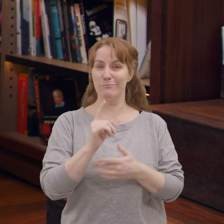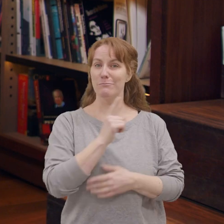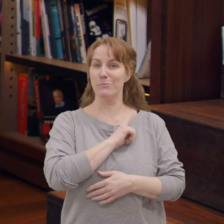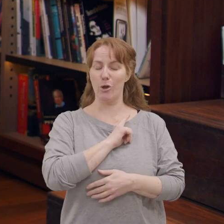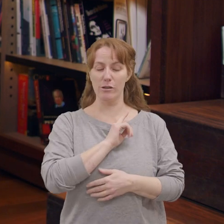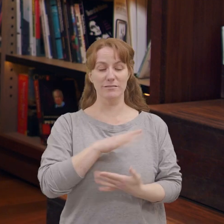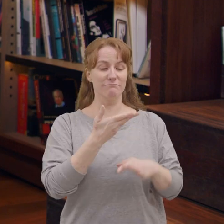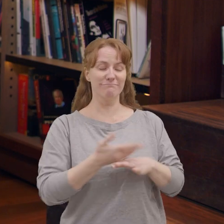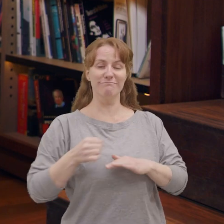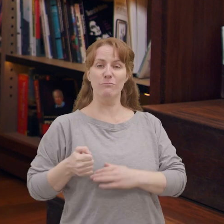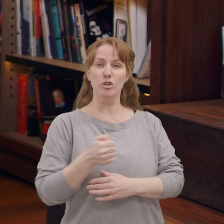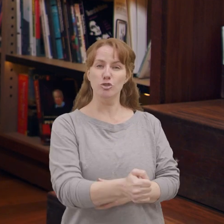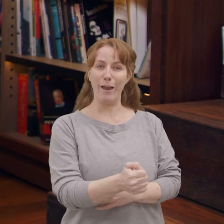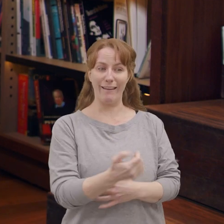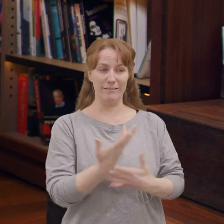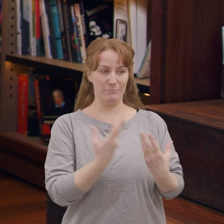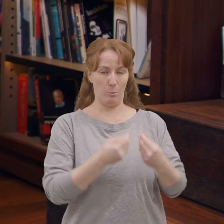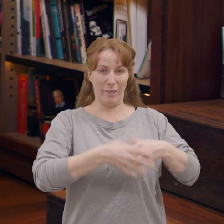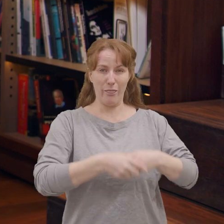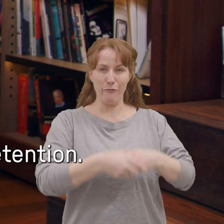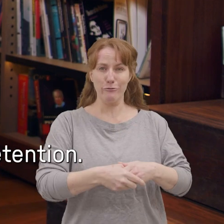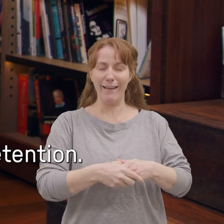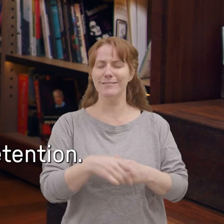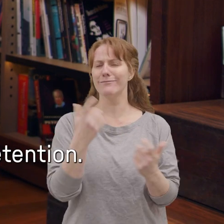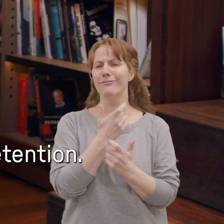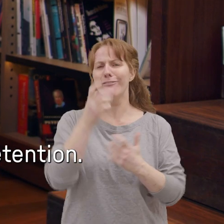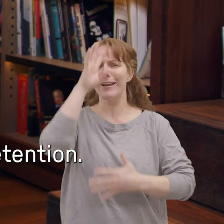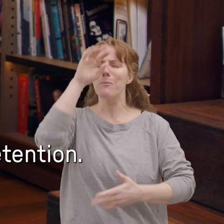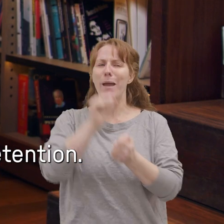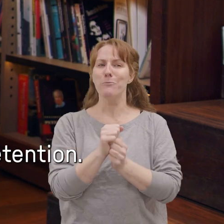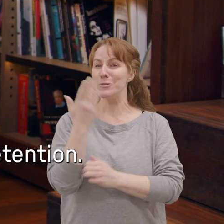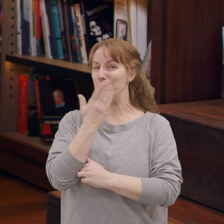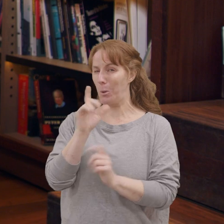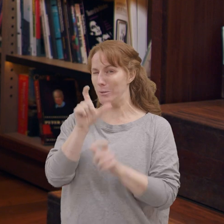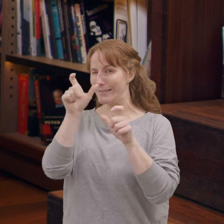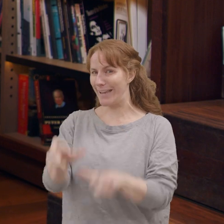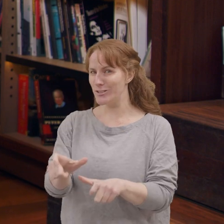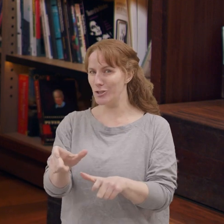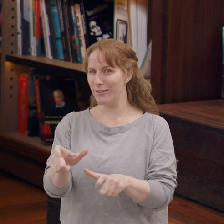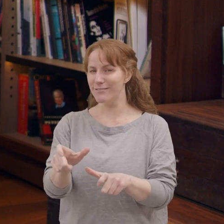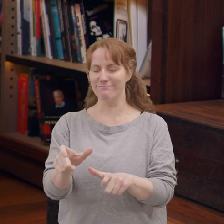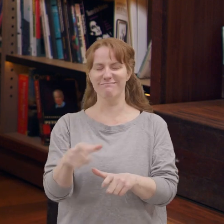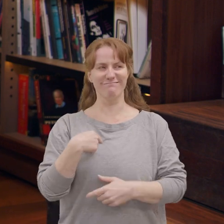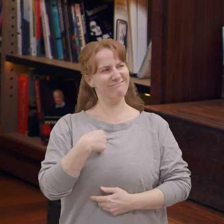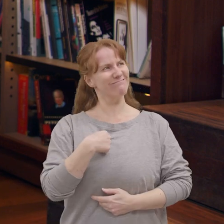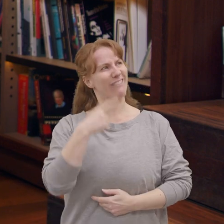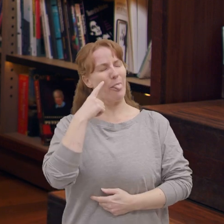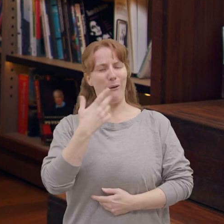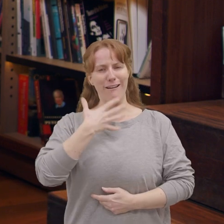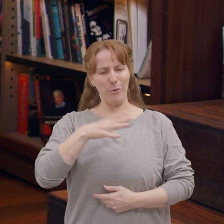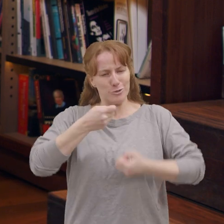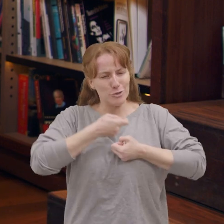my friends, and we were just reminiscing on our funniest memories of Dugsy and like what we got up to when we were in detention. And I was like, I want to share this story with more